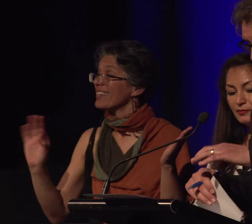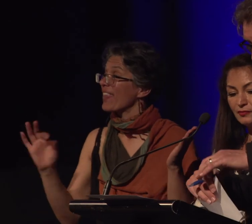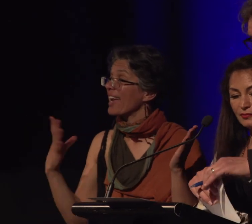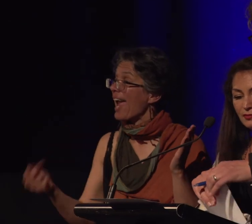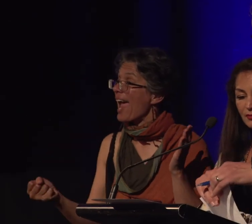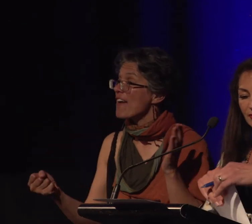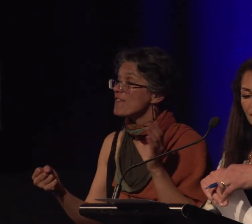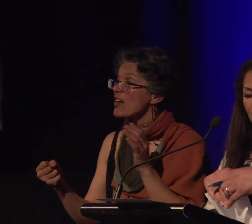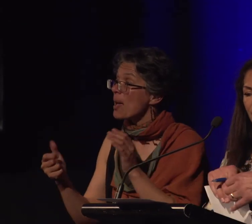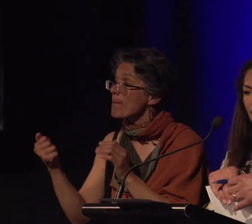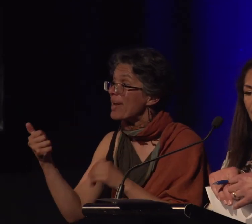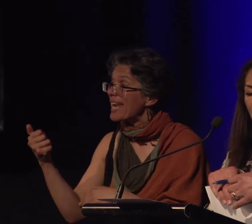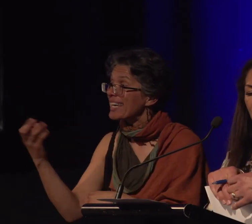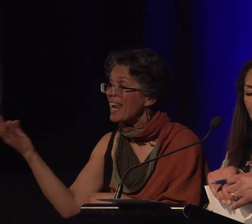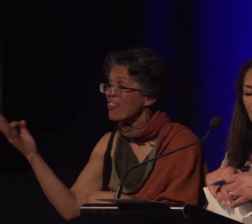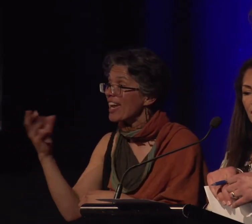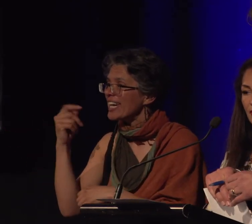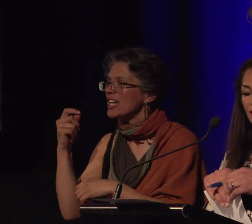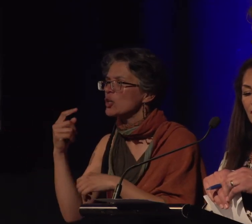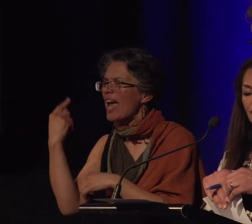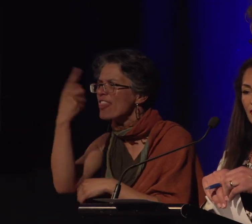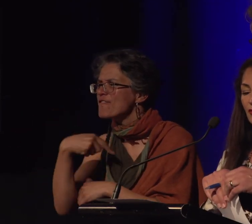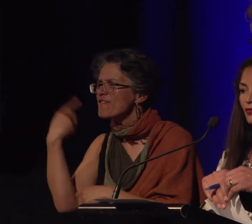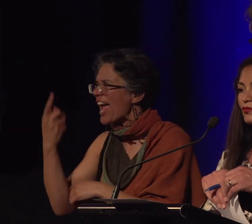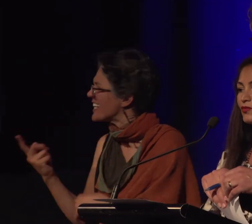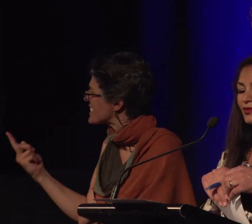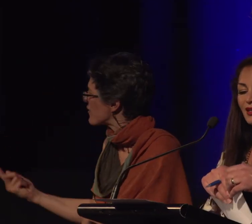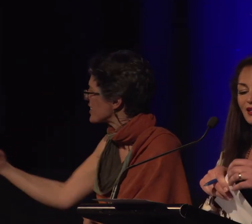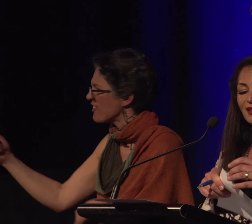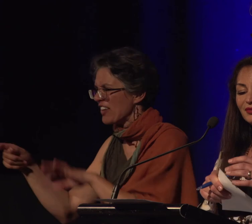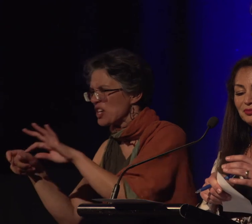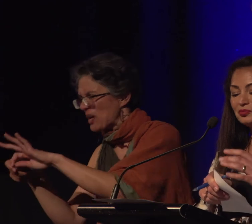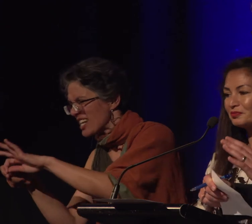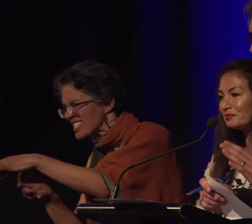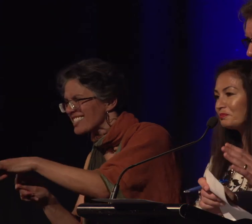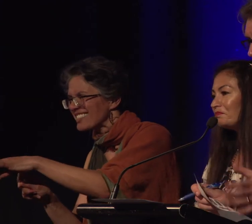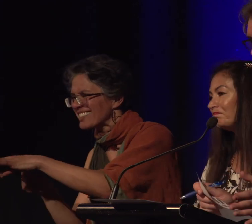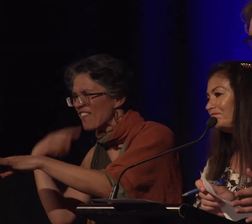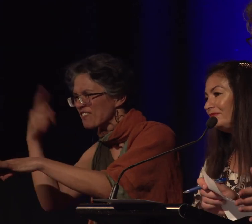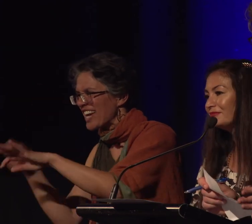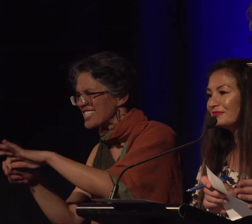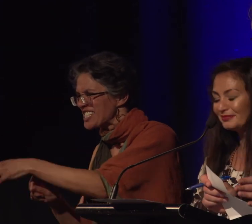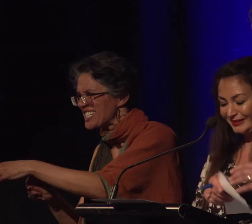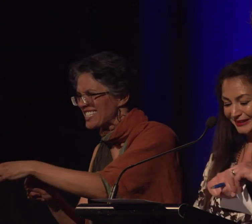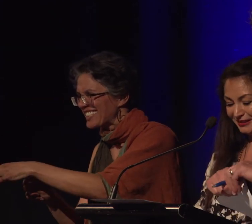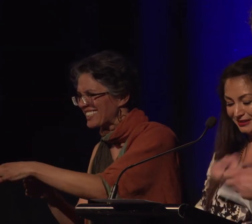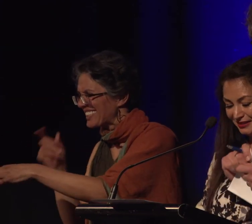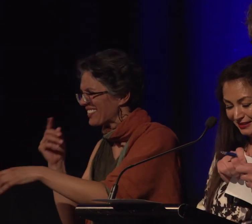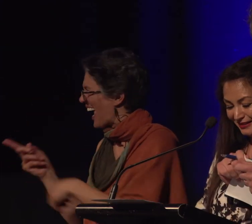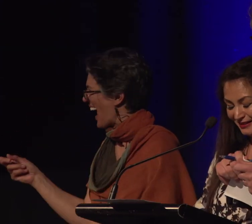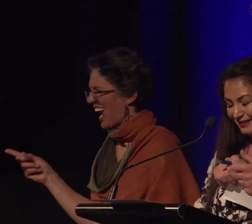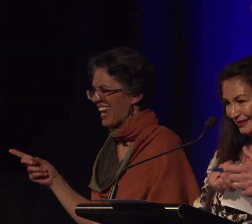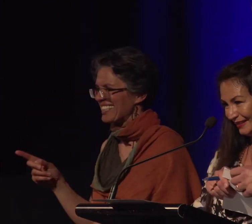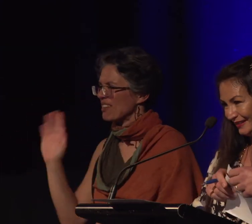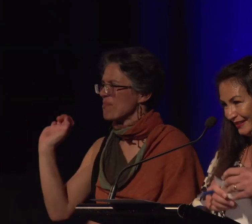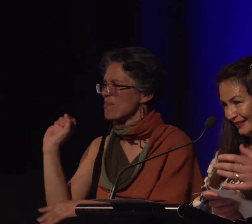you can tear the face of the... sounds rather awful. So if anyone has angered you tonight, unfortunately, and you've torn it, you've